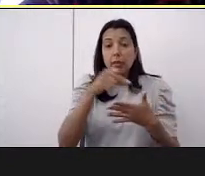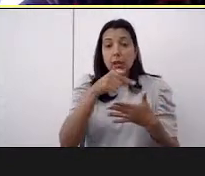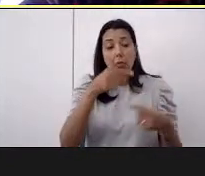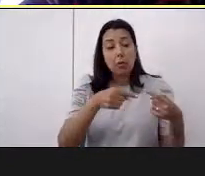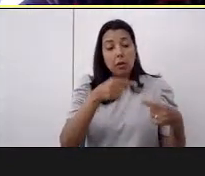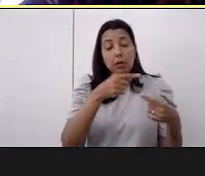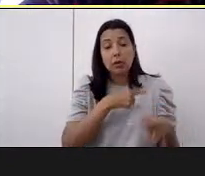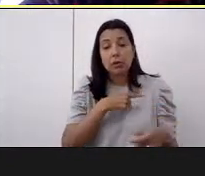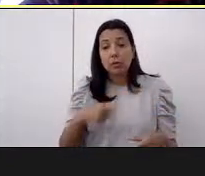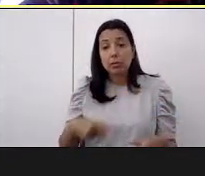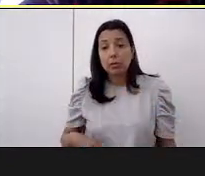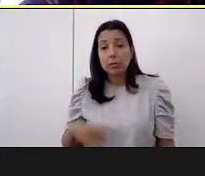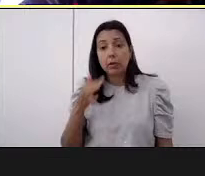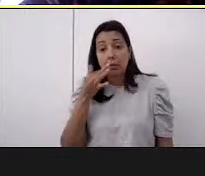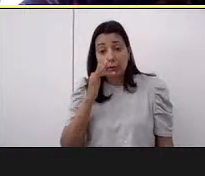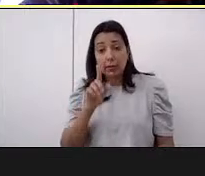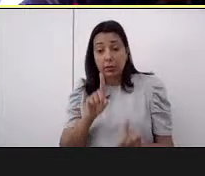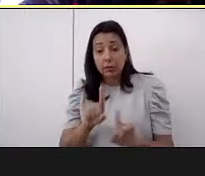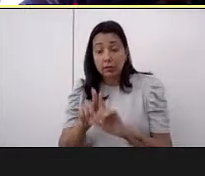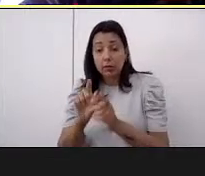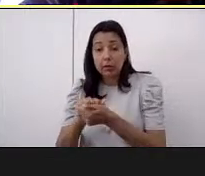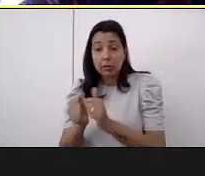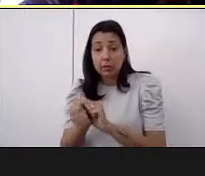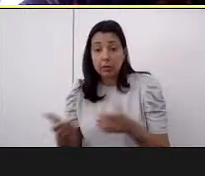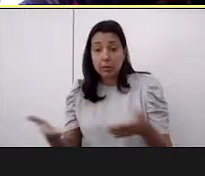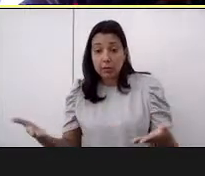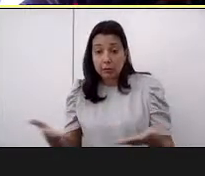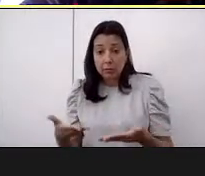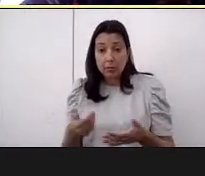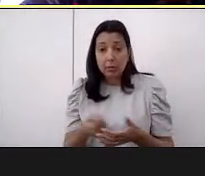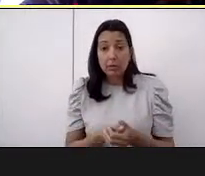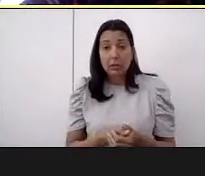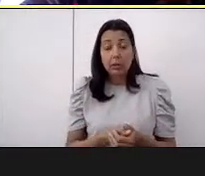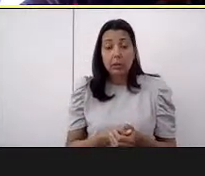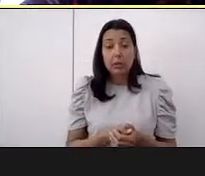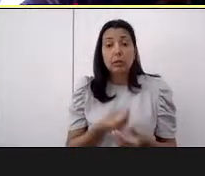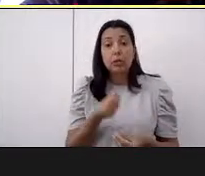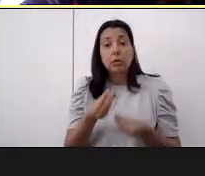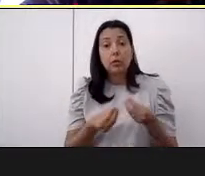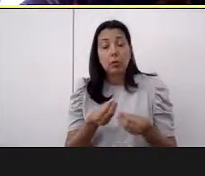And the main resources for action are legal norms and the capacity to invoke them.